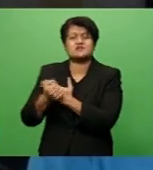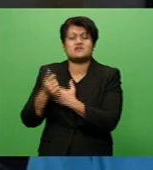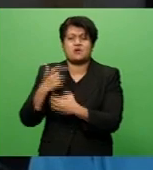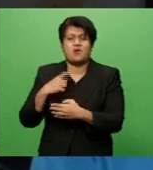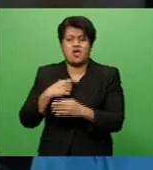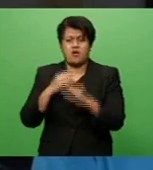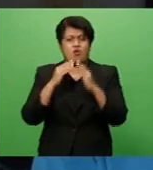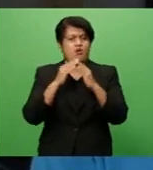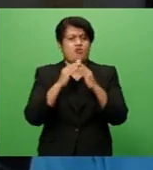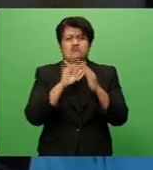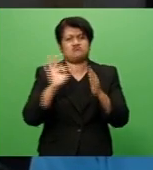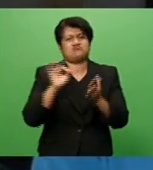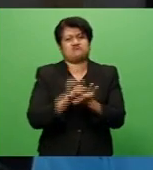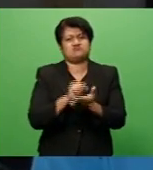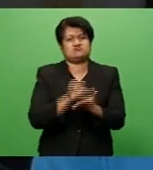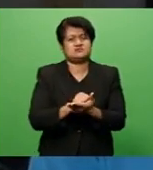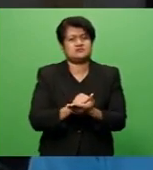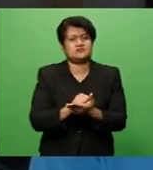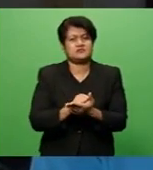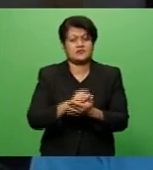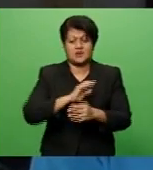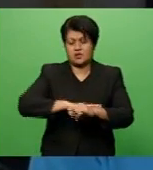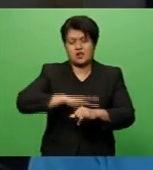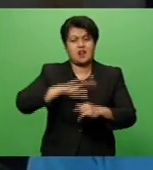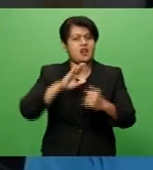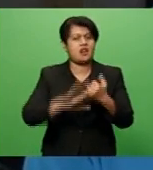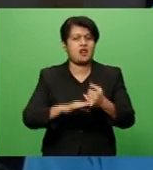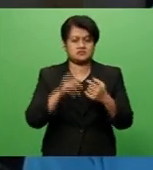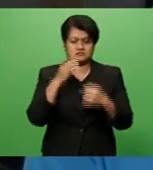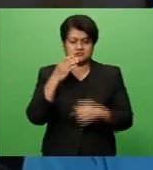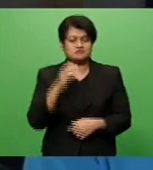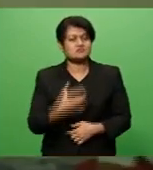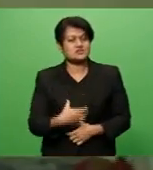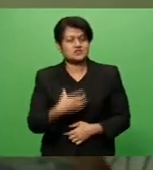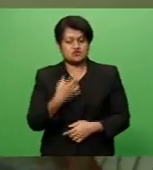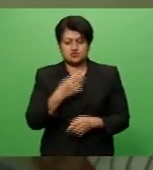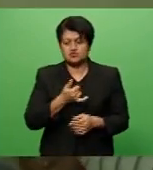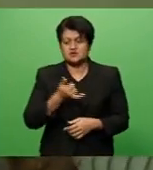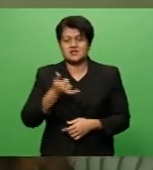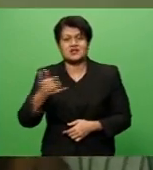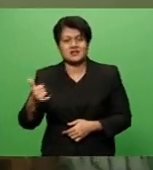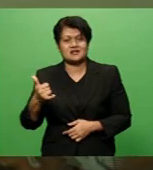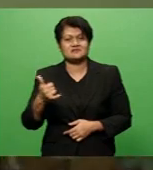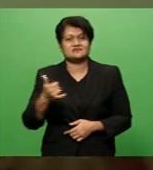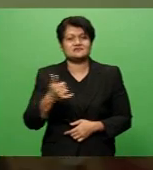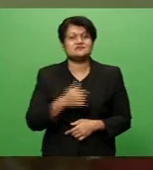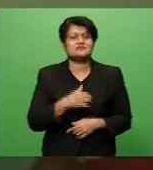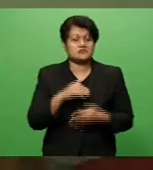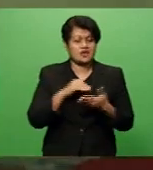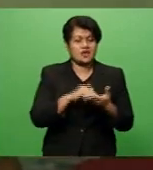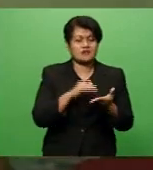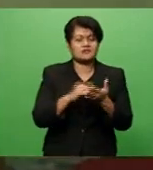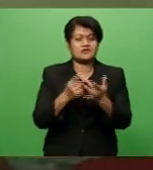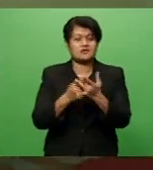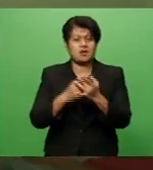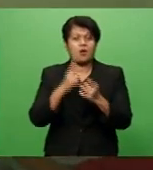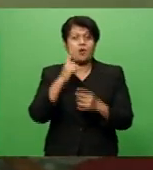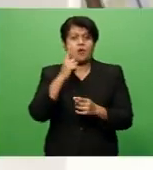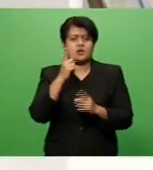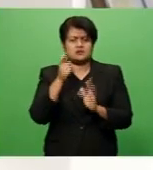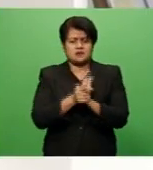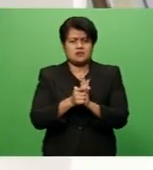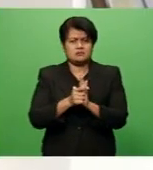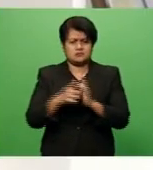I was the last person to leave Veiraisi to come here seeking shelter. At one point the wind almost blew me